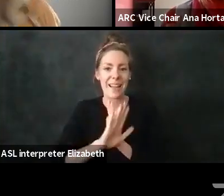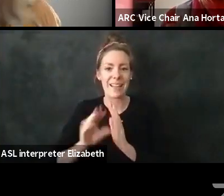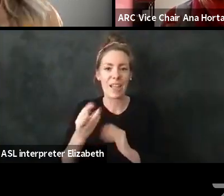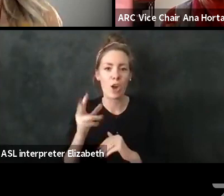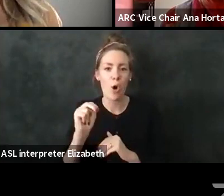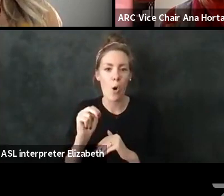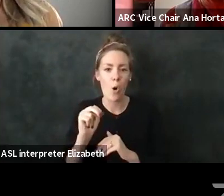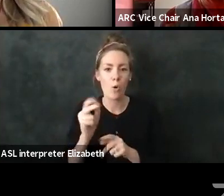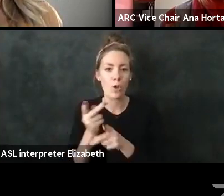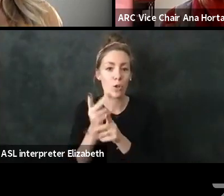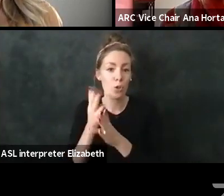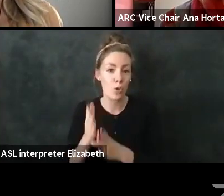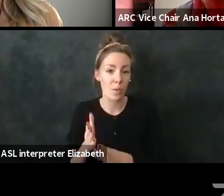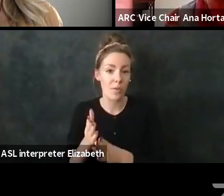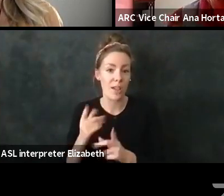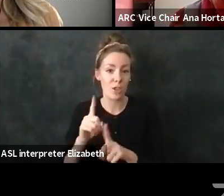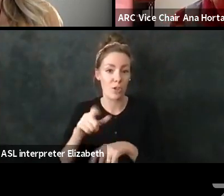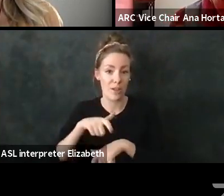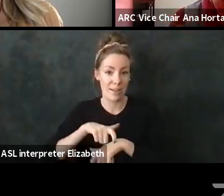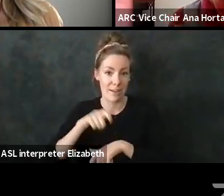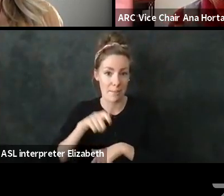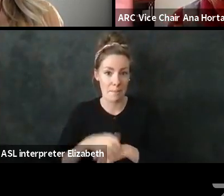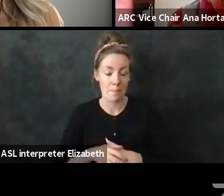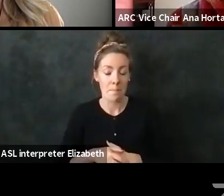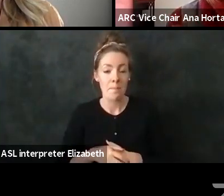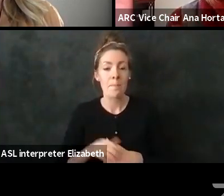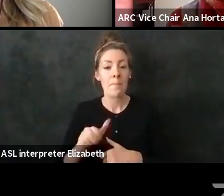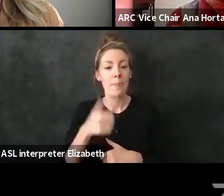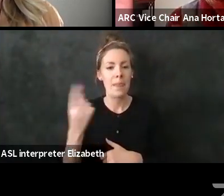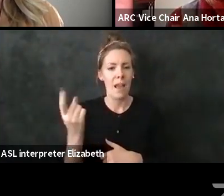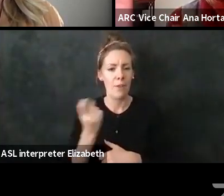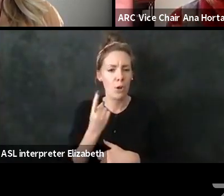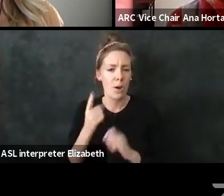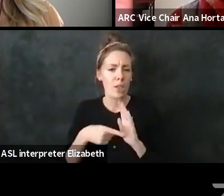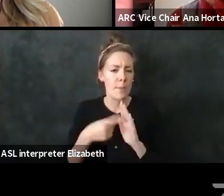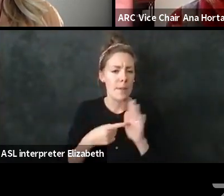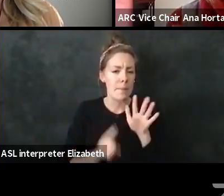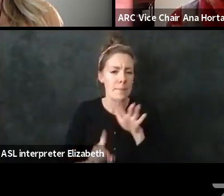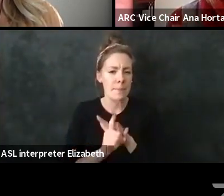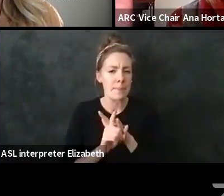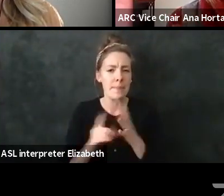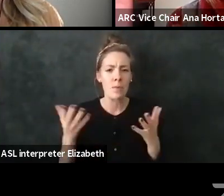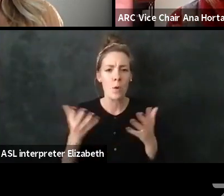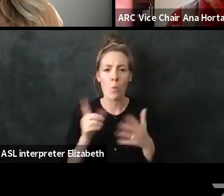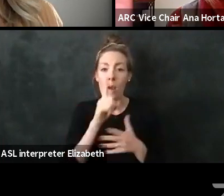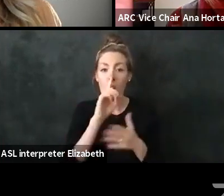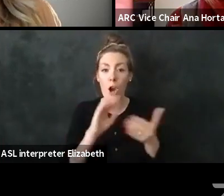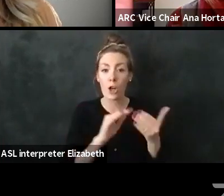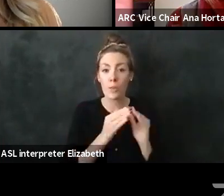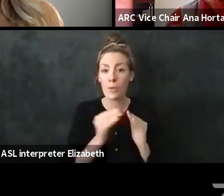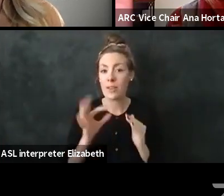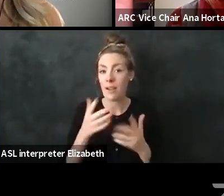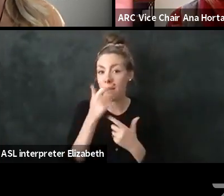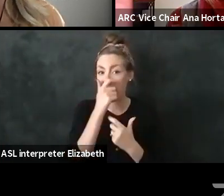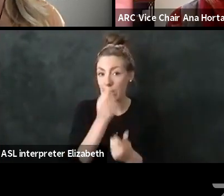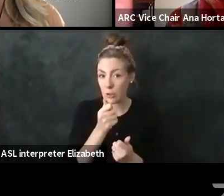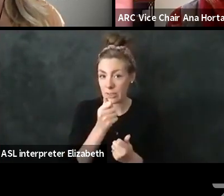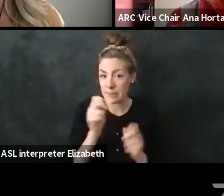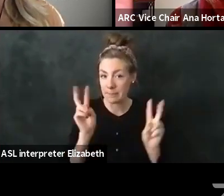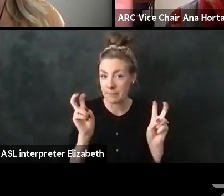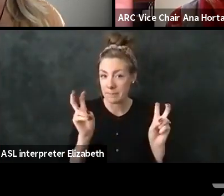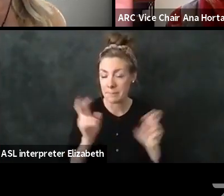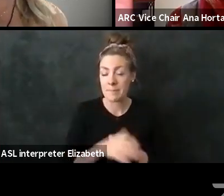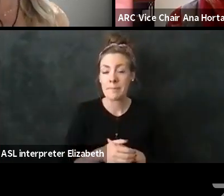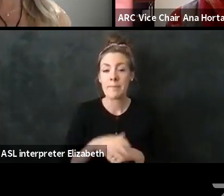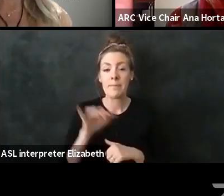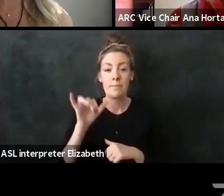county supervisor during an election. Another question that sometimes comes up are, what are communities of interest? Communities of interest